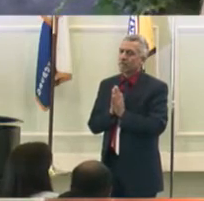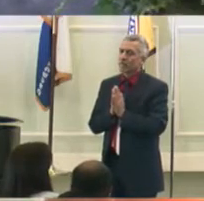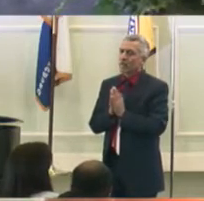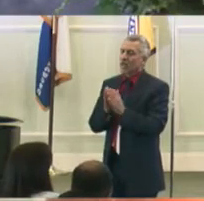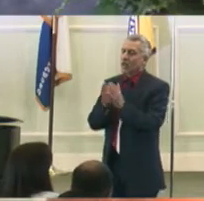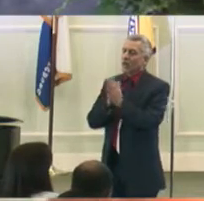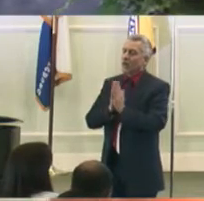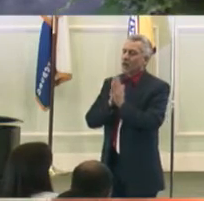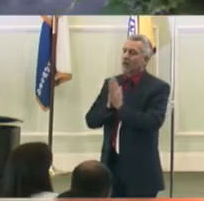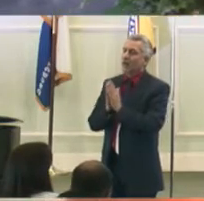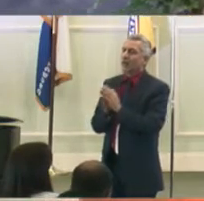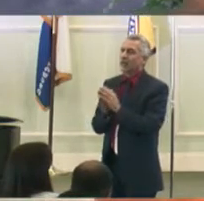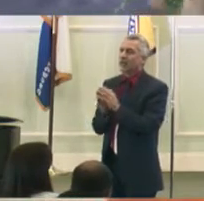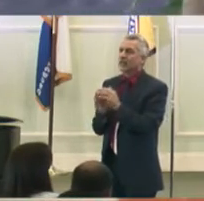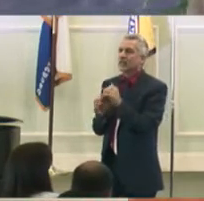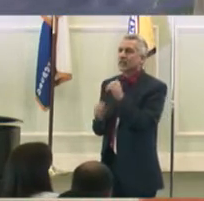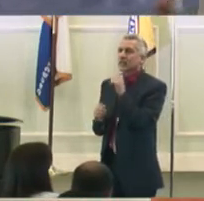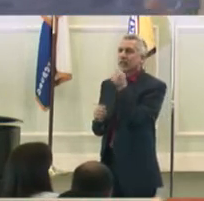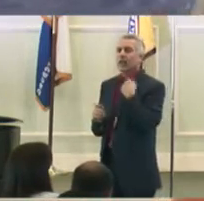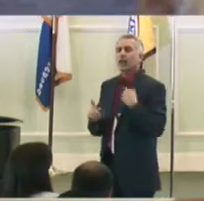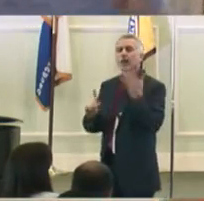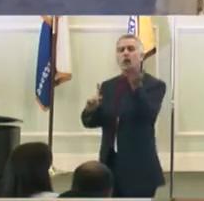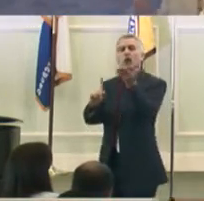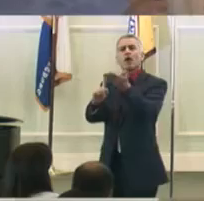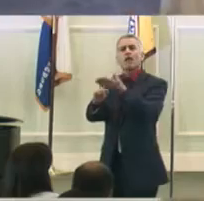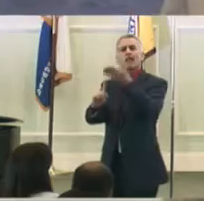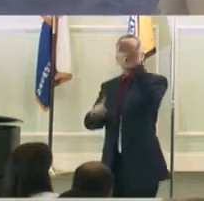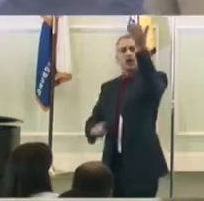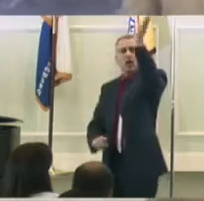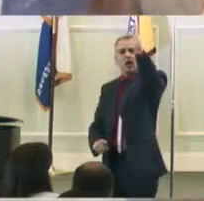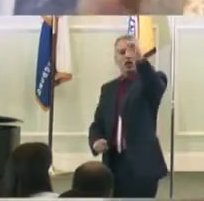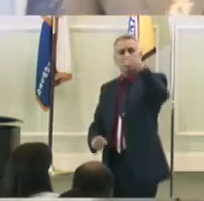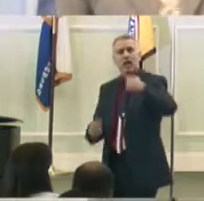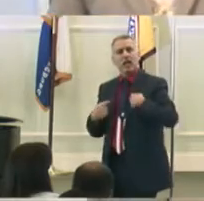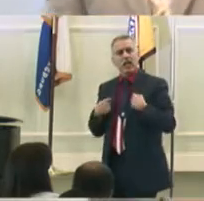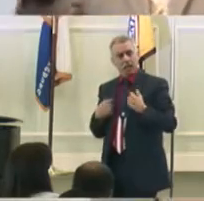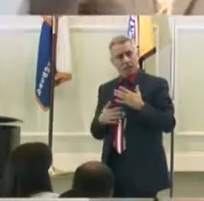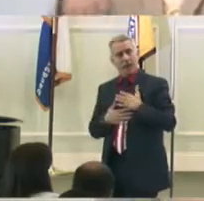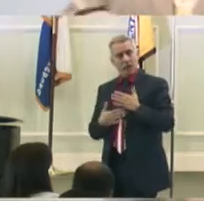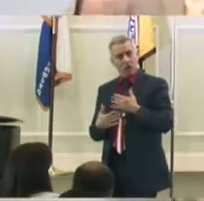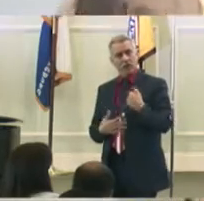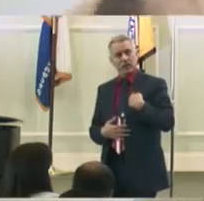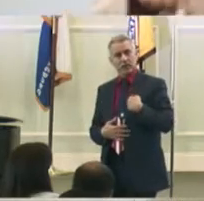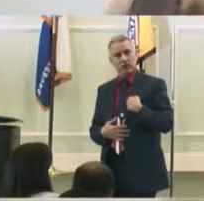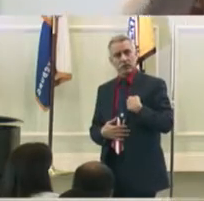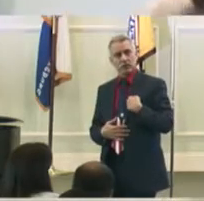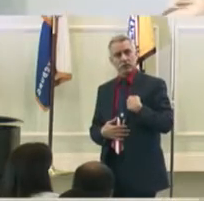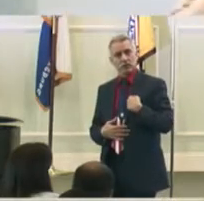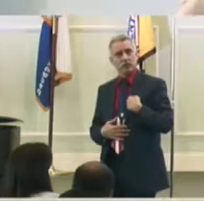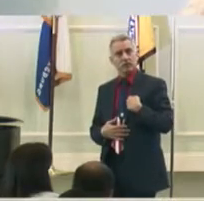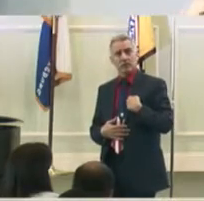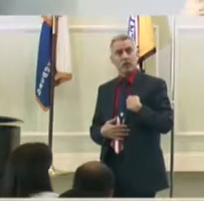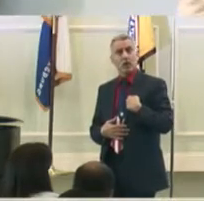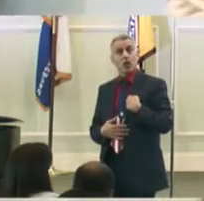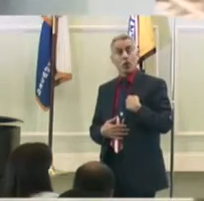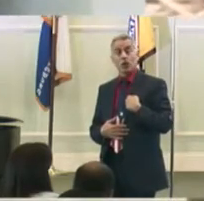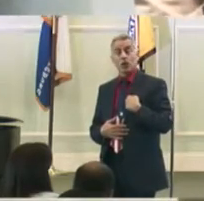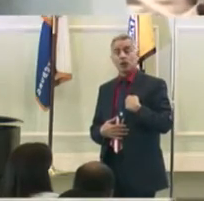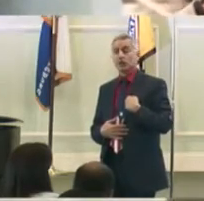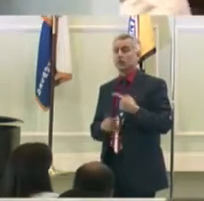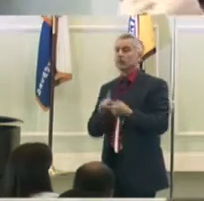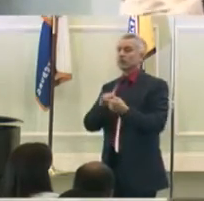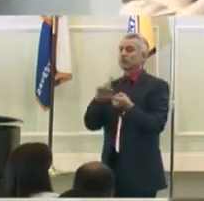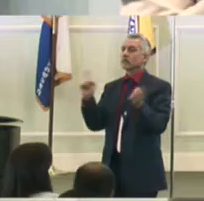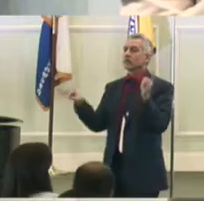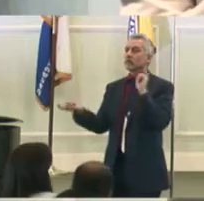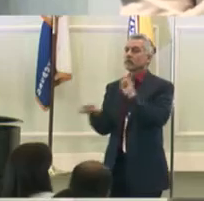not so much a matter of it's persuading God to accept our will in a matter as it is us being in alignment with his will.